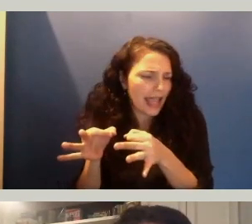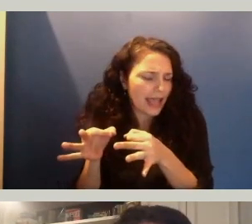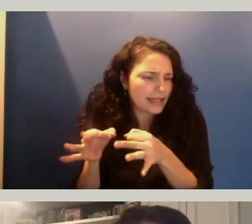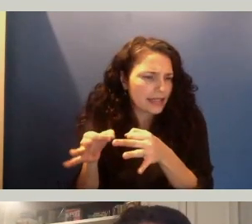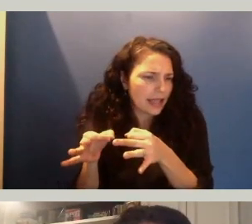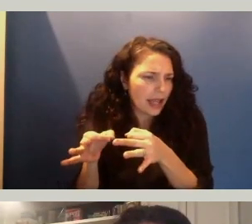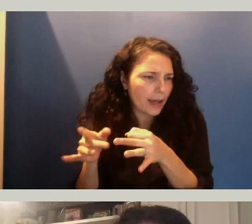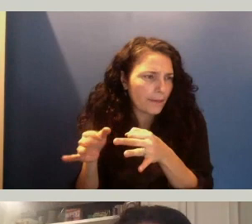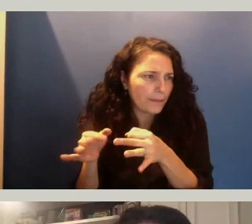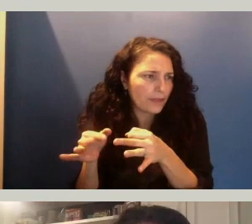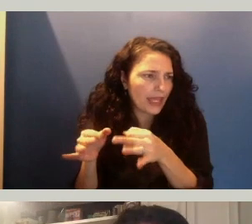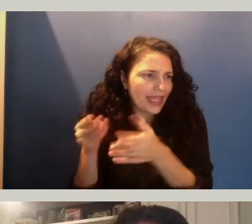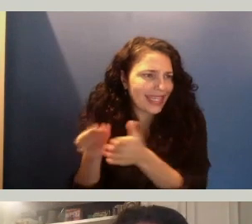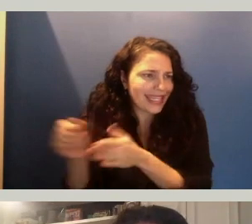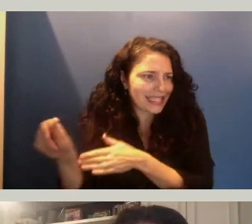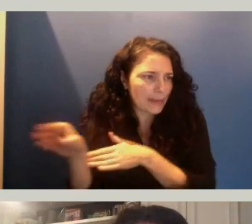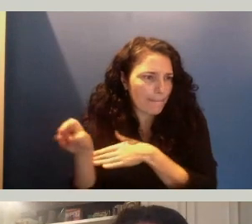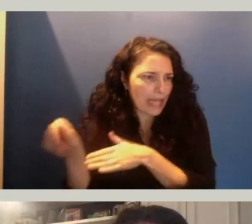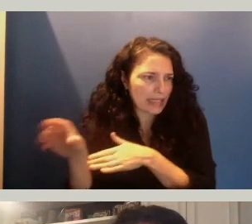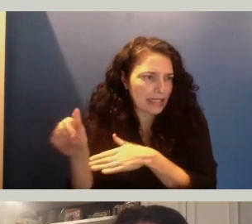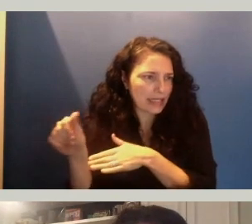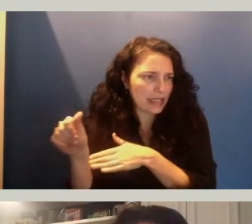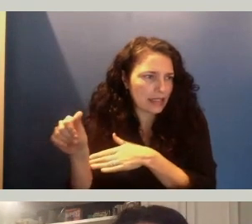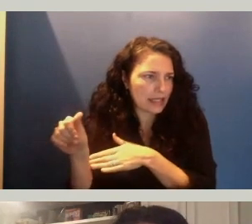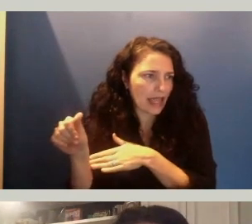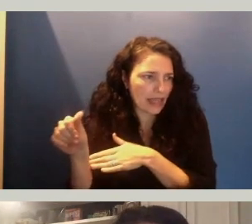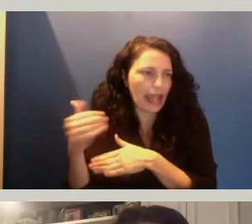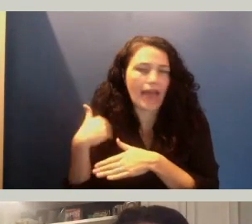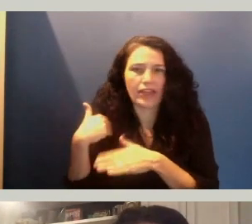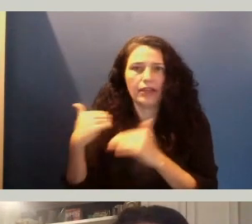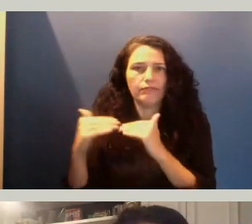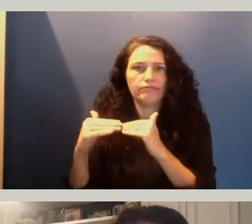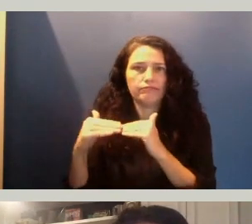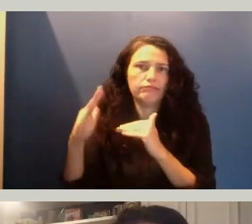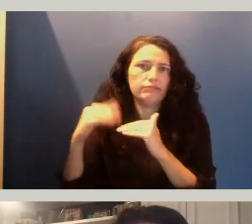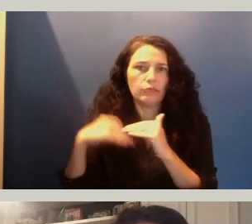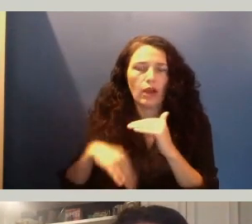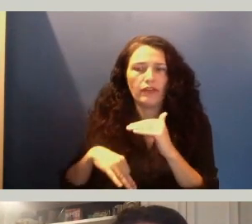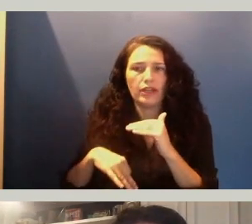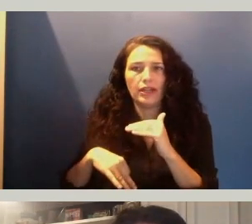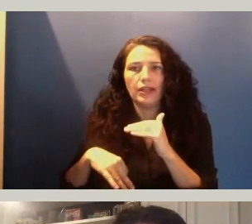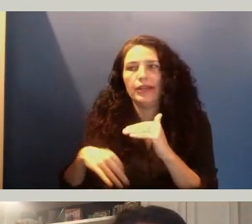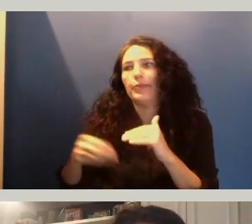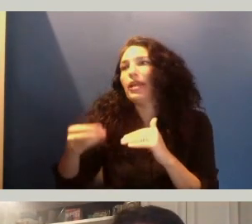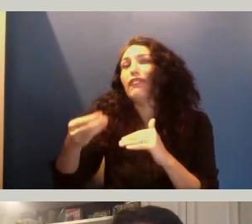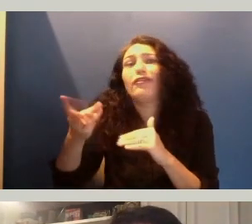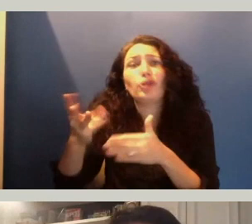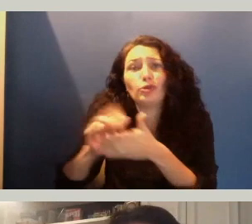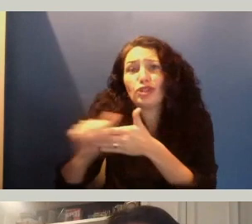those expenses and crossing a threshold. So it could be anything from like a few dollars